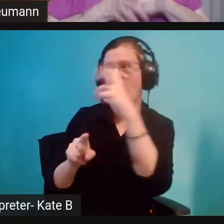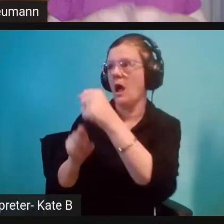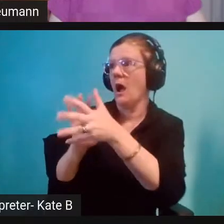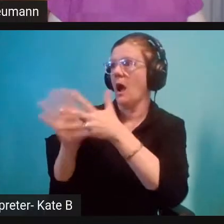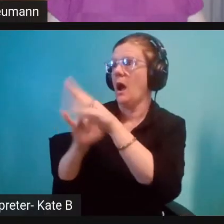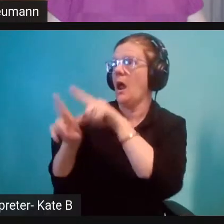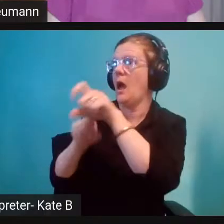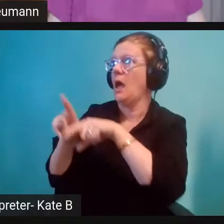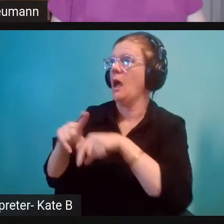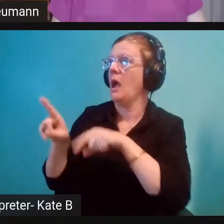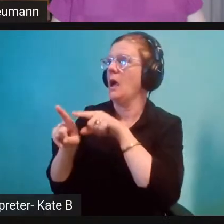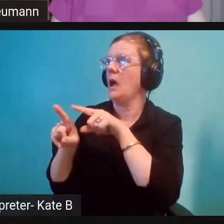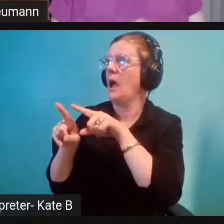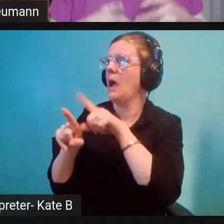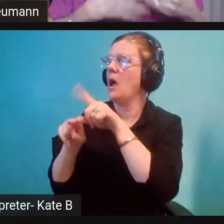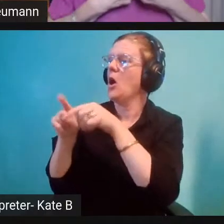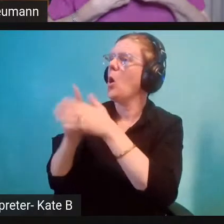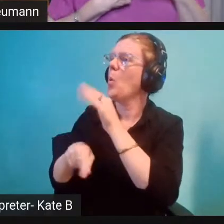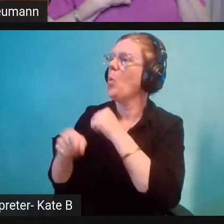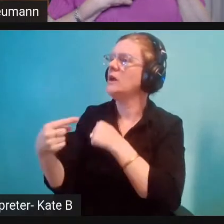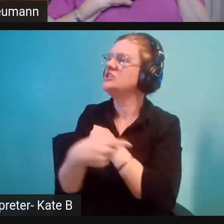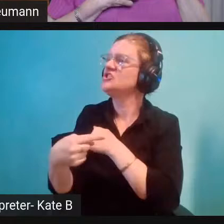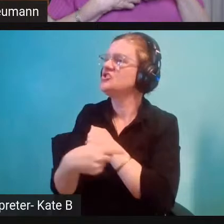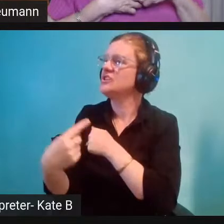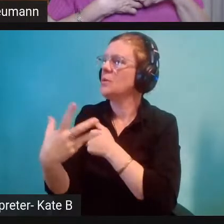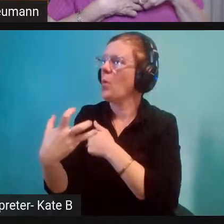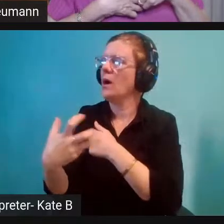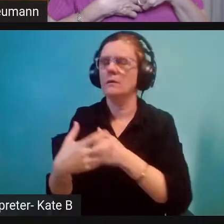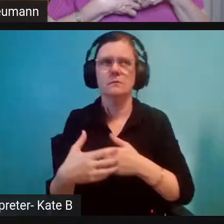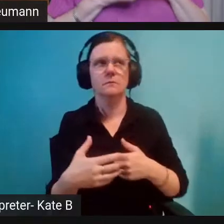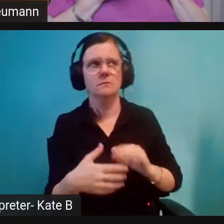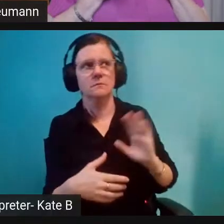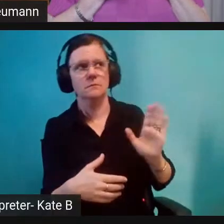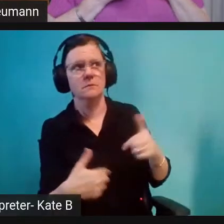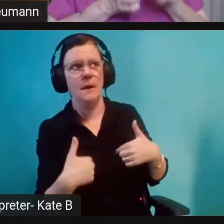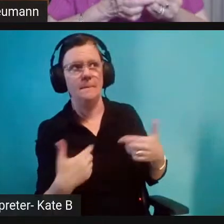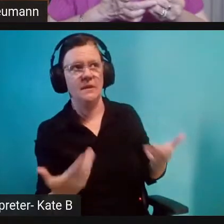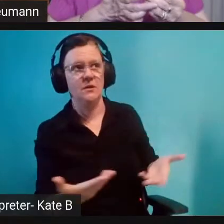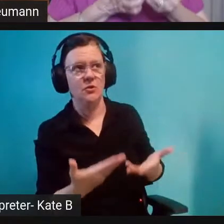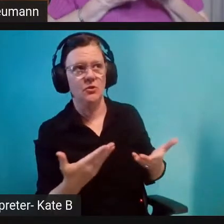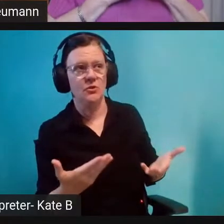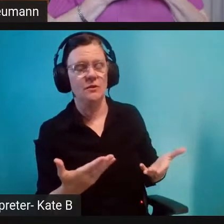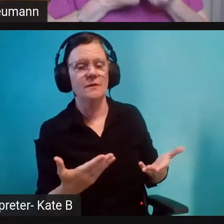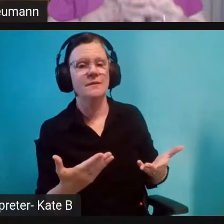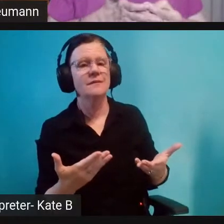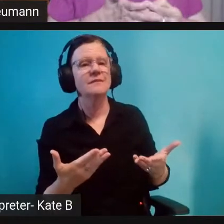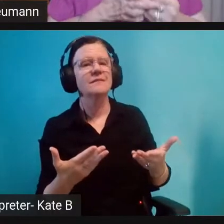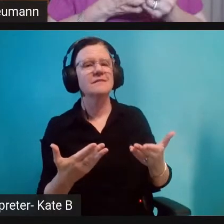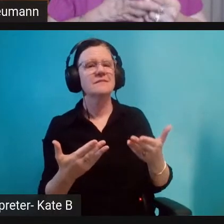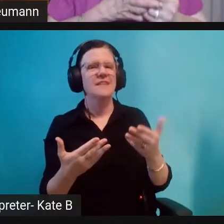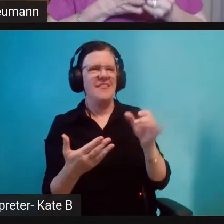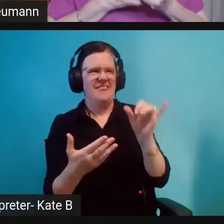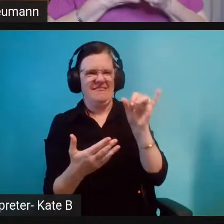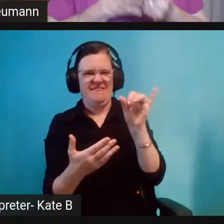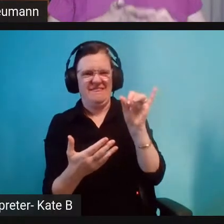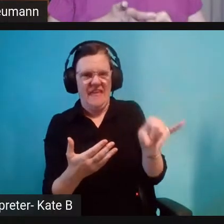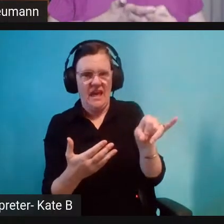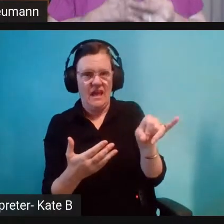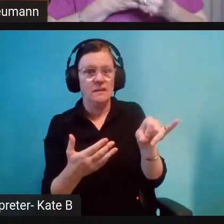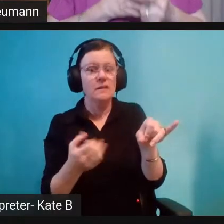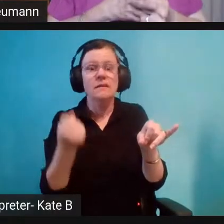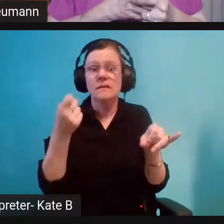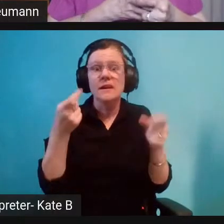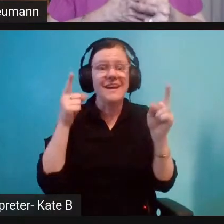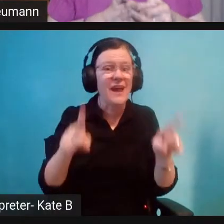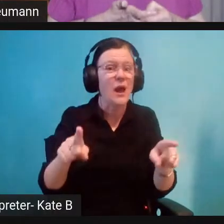towards asking somebody else what I needed. And I think it's those things that happen